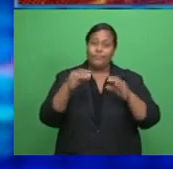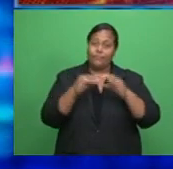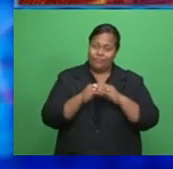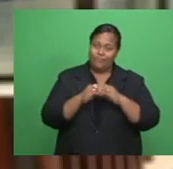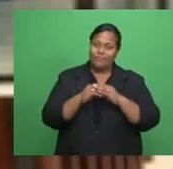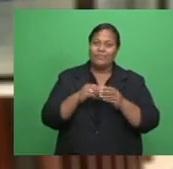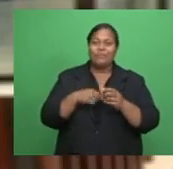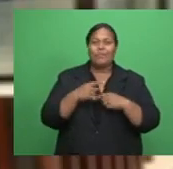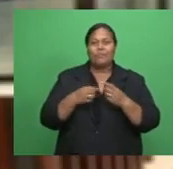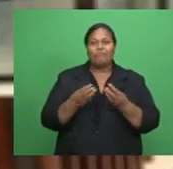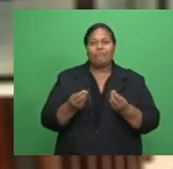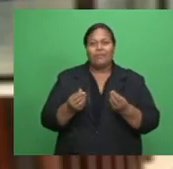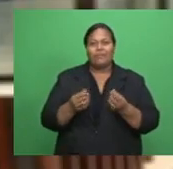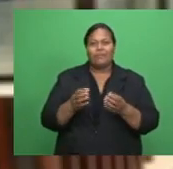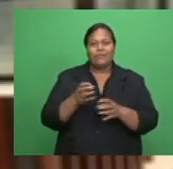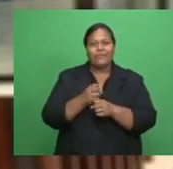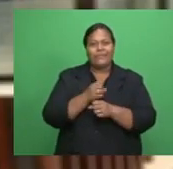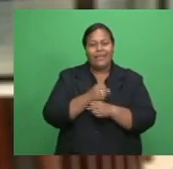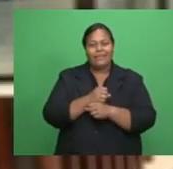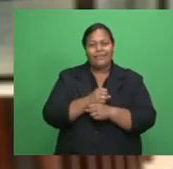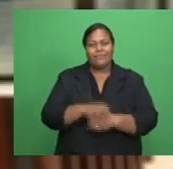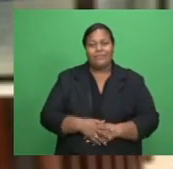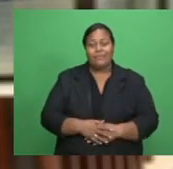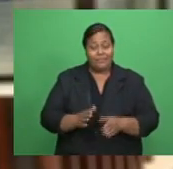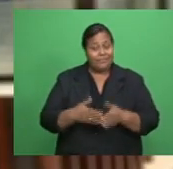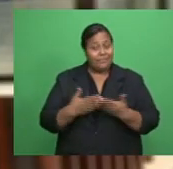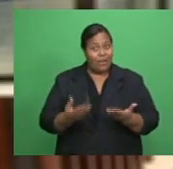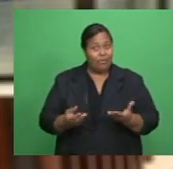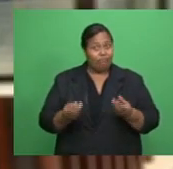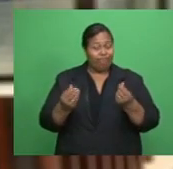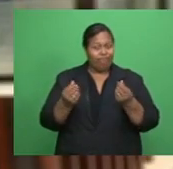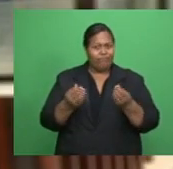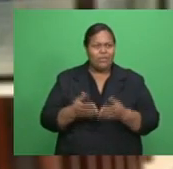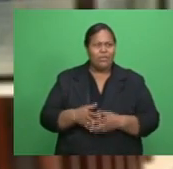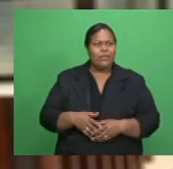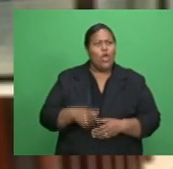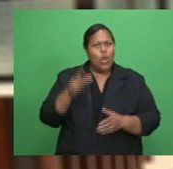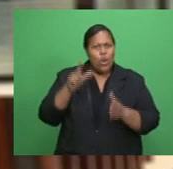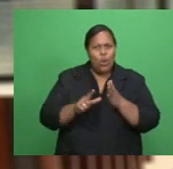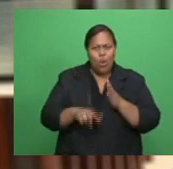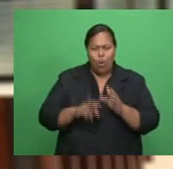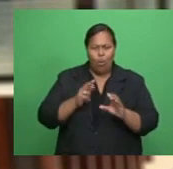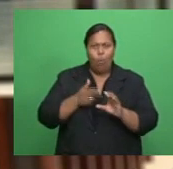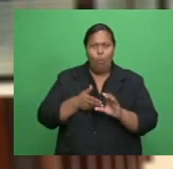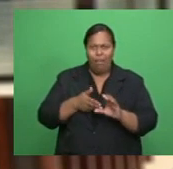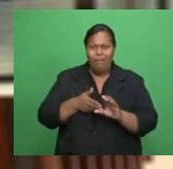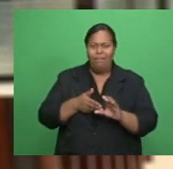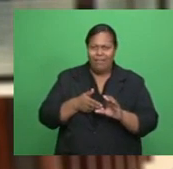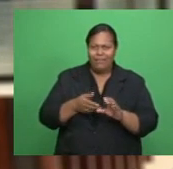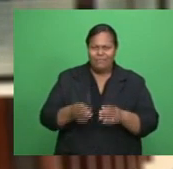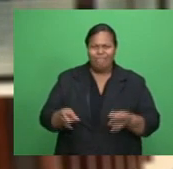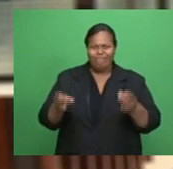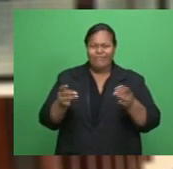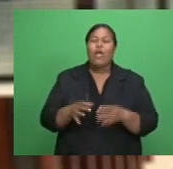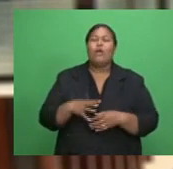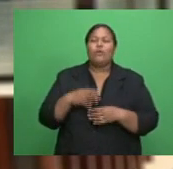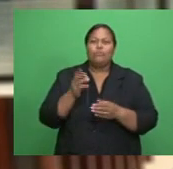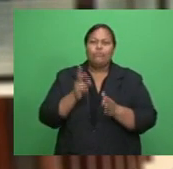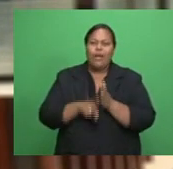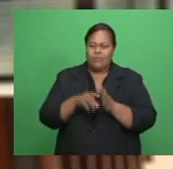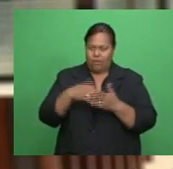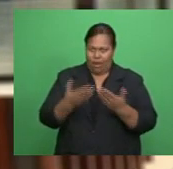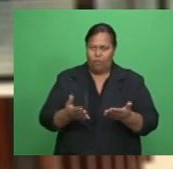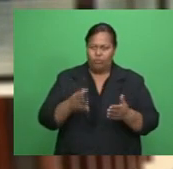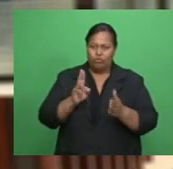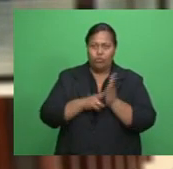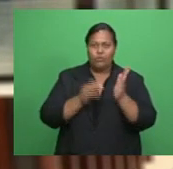market. Looking at the latest in market, low oil prices drove New Zealand's inflation down by 0.5% over the